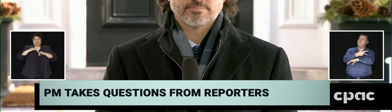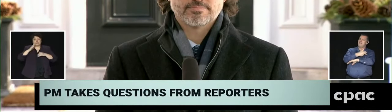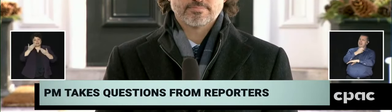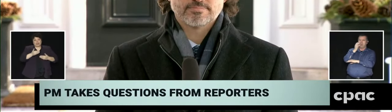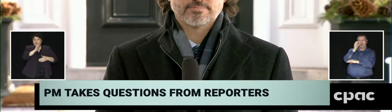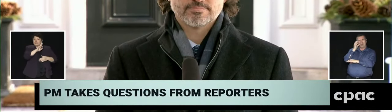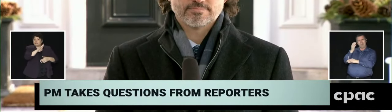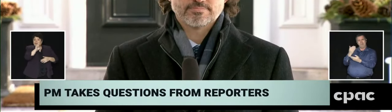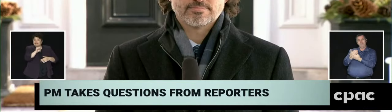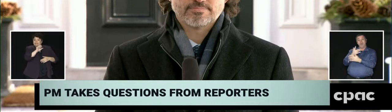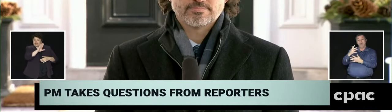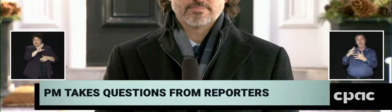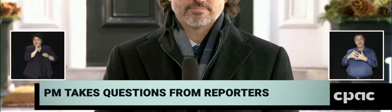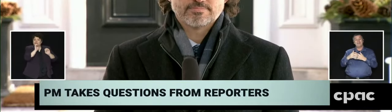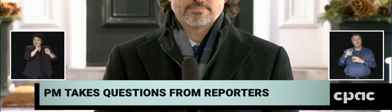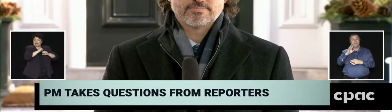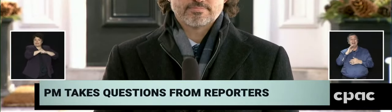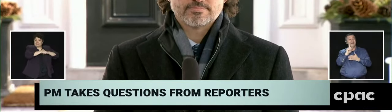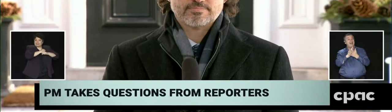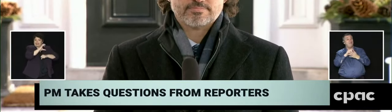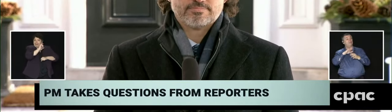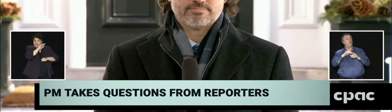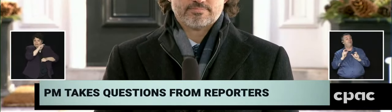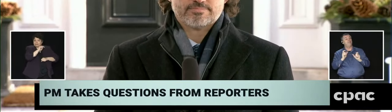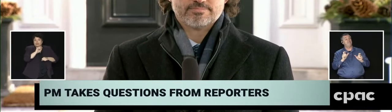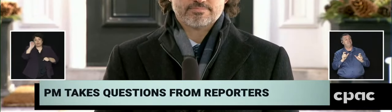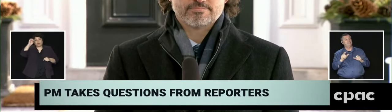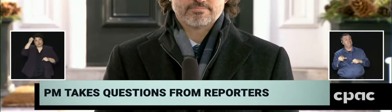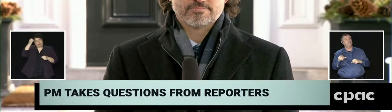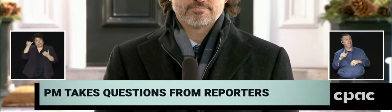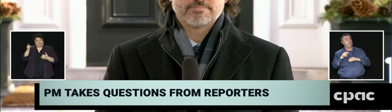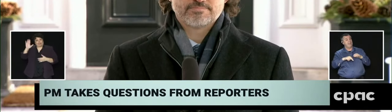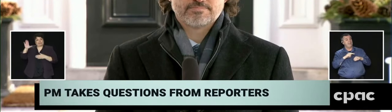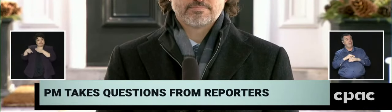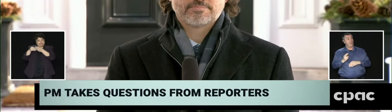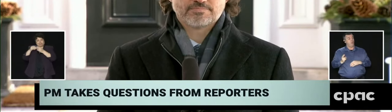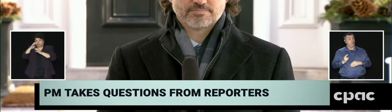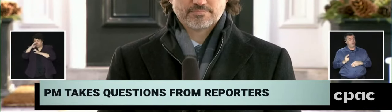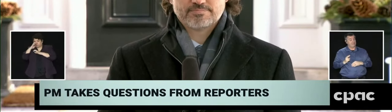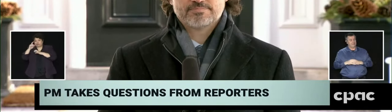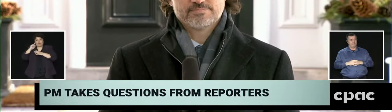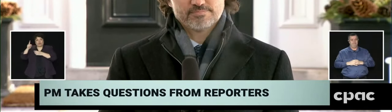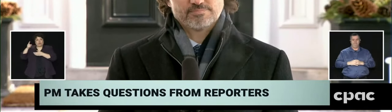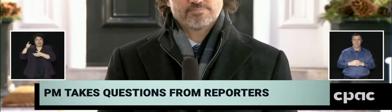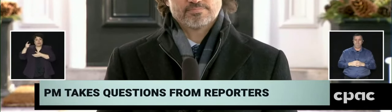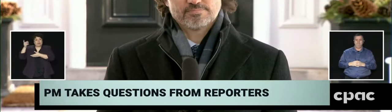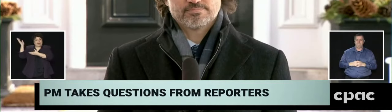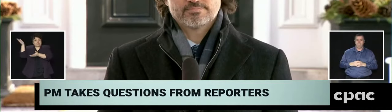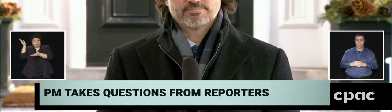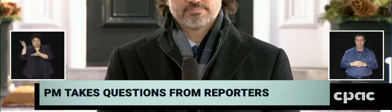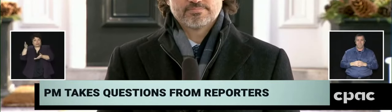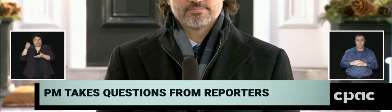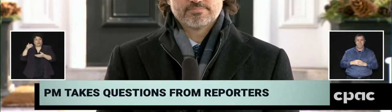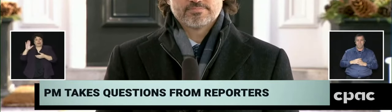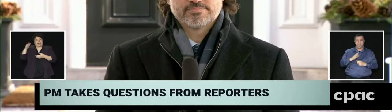Act. Europe is reportedly putting some strict controls over the export of certain vaccine ingredients.